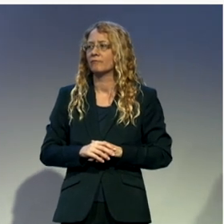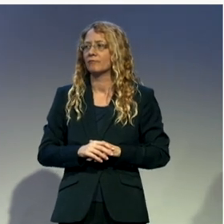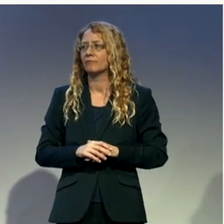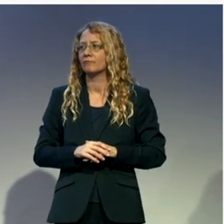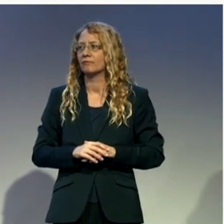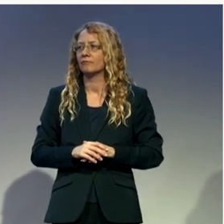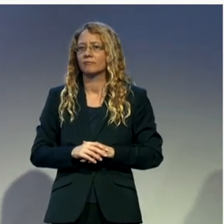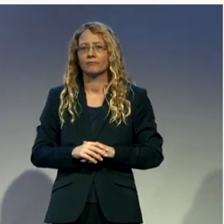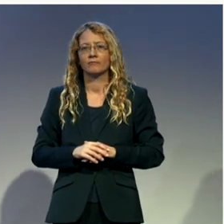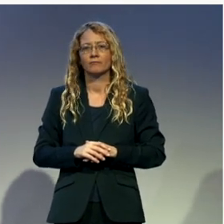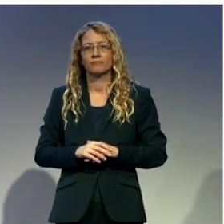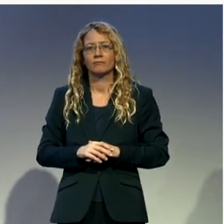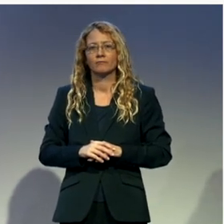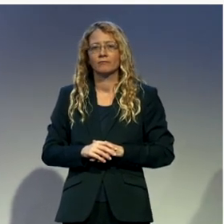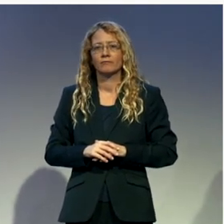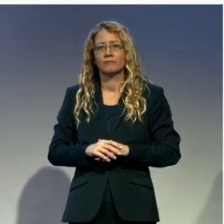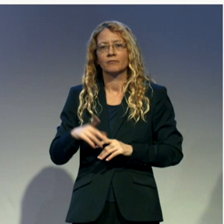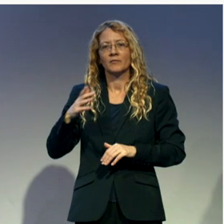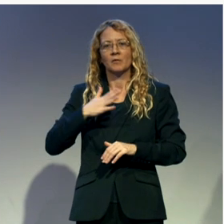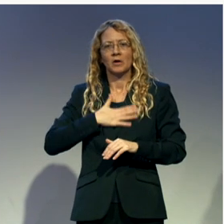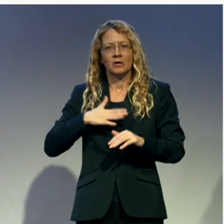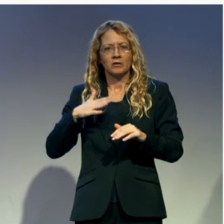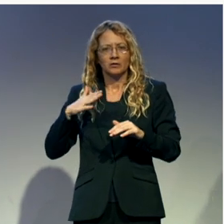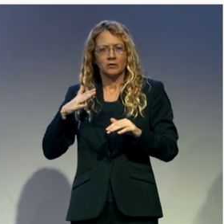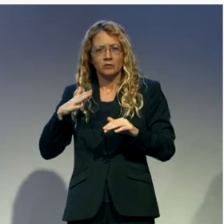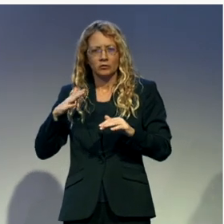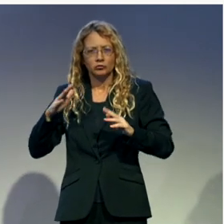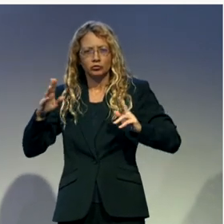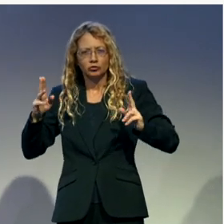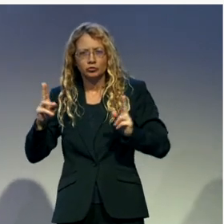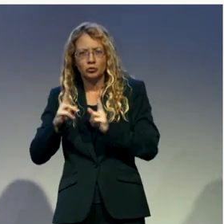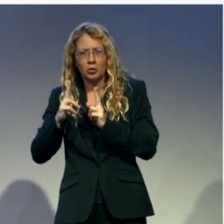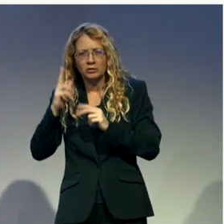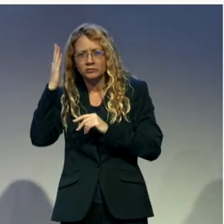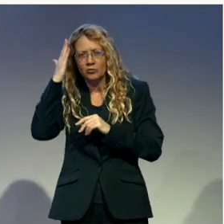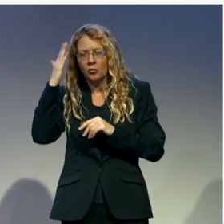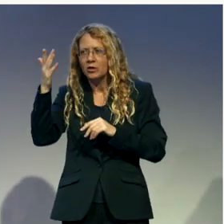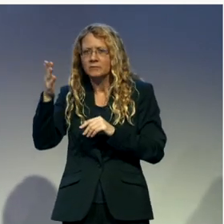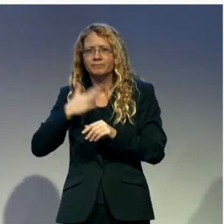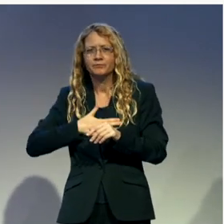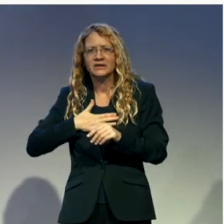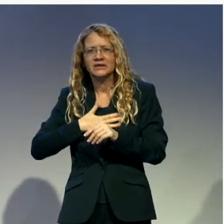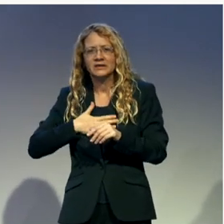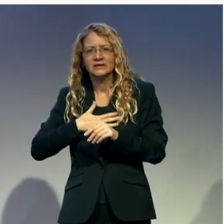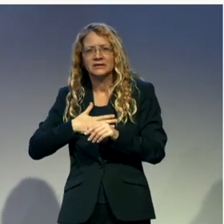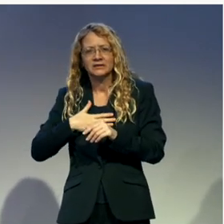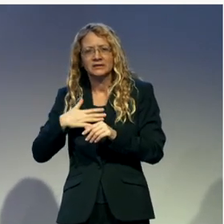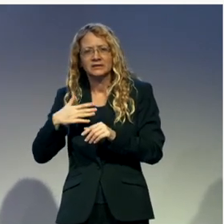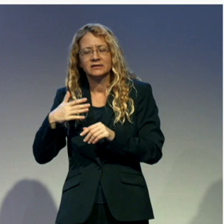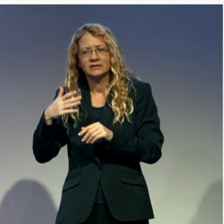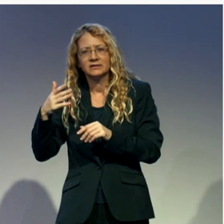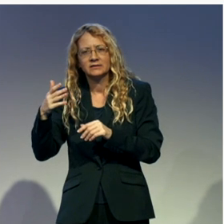Yes, I want to know briefly if you can explain how the blind women are trained for